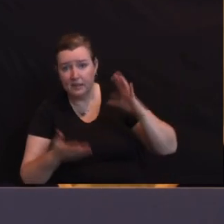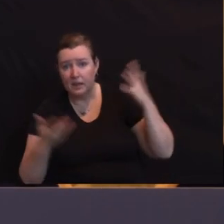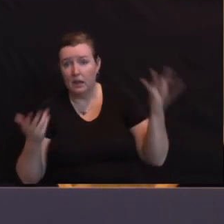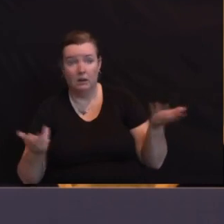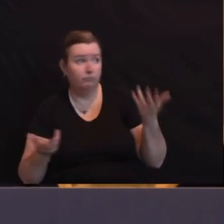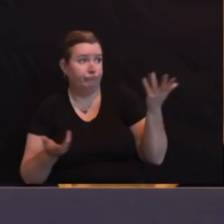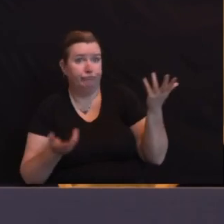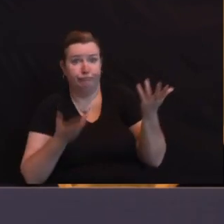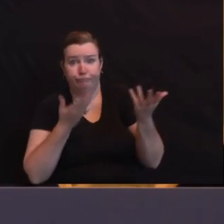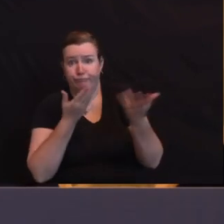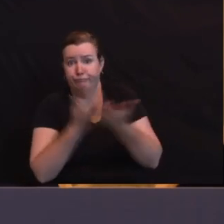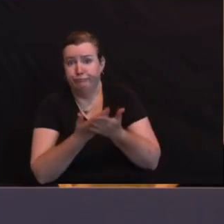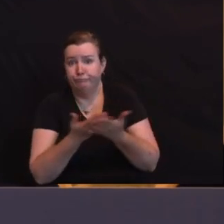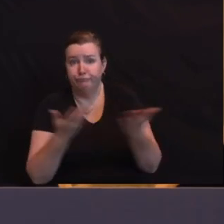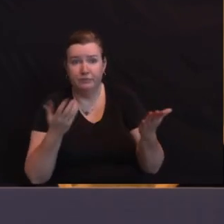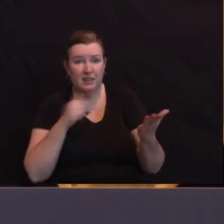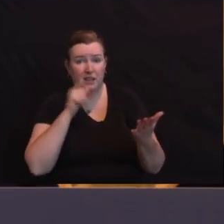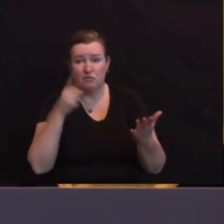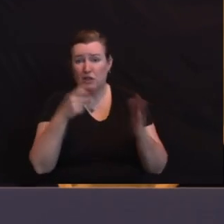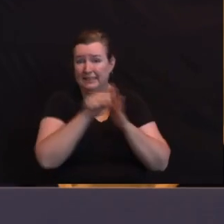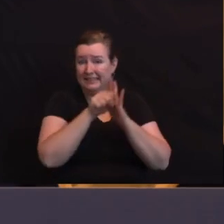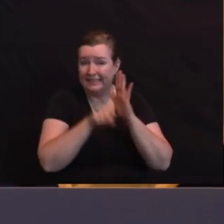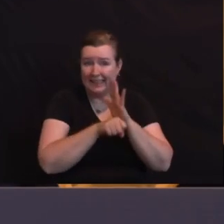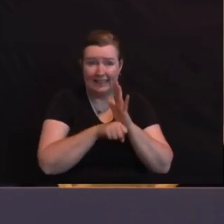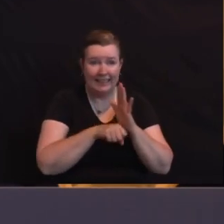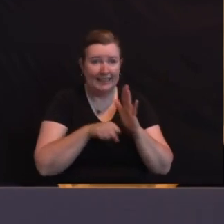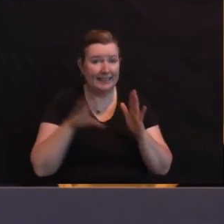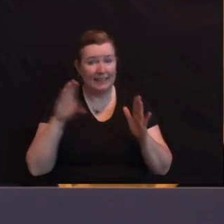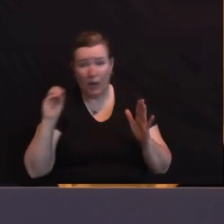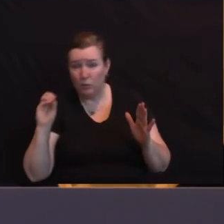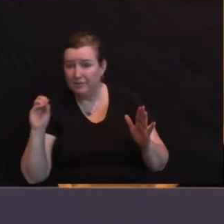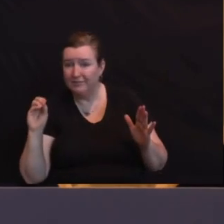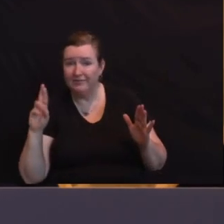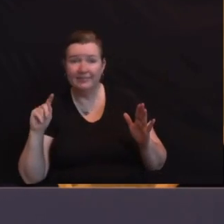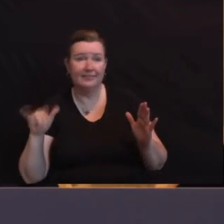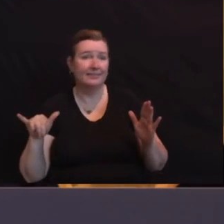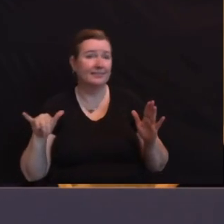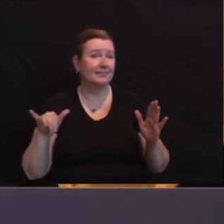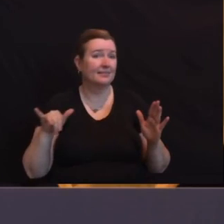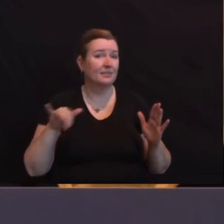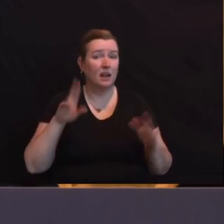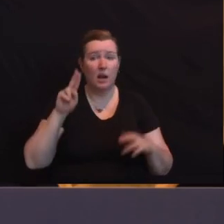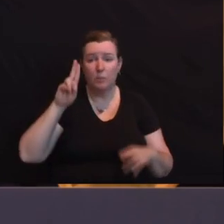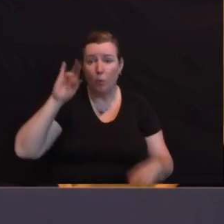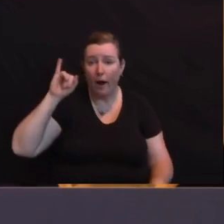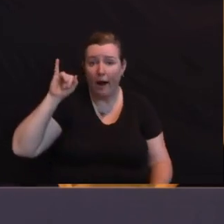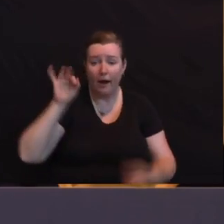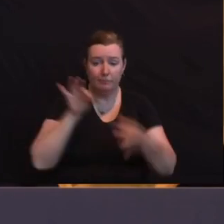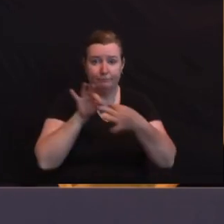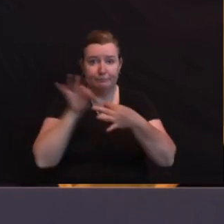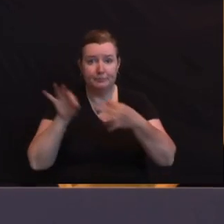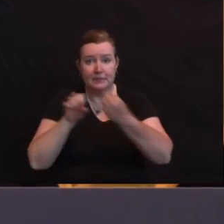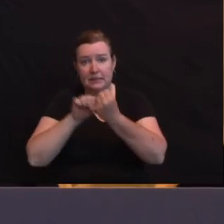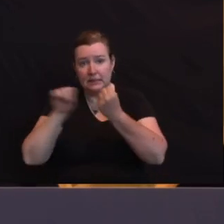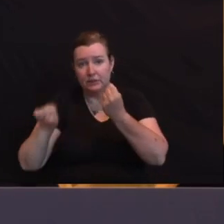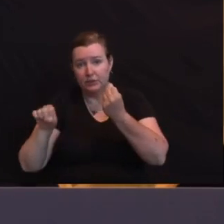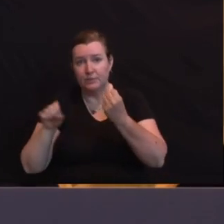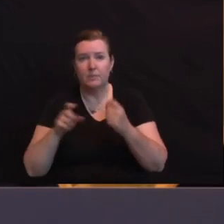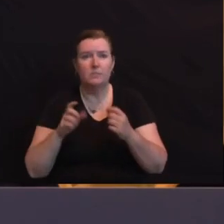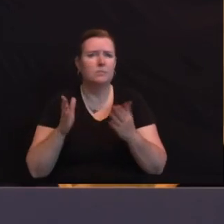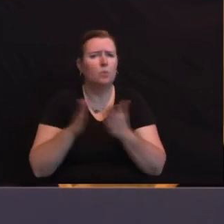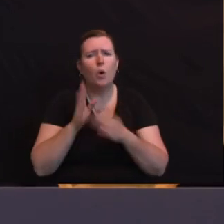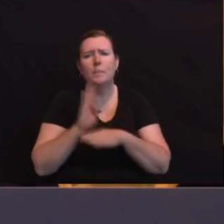just the state, counties, local, not just unemployment extension, which we talked about, but small businesses, and especially